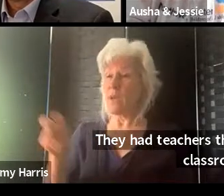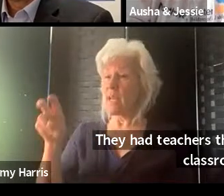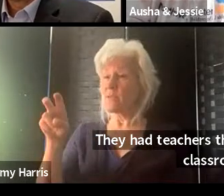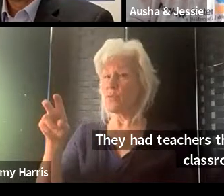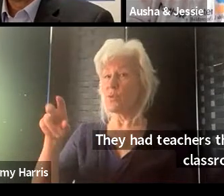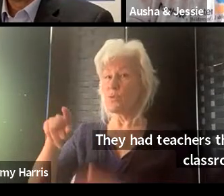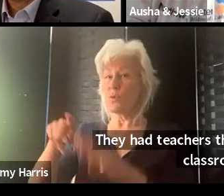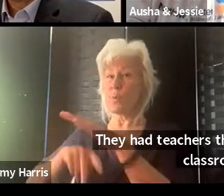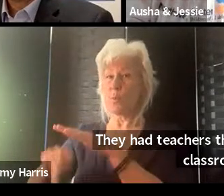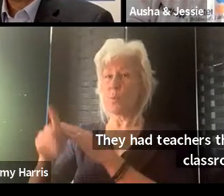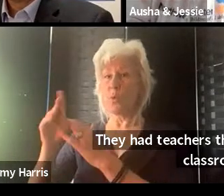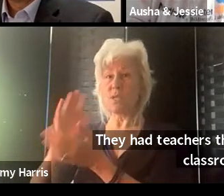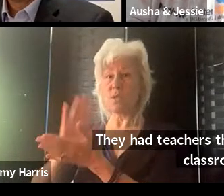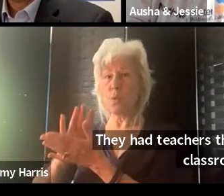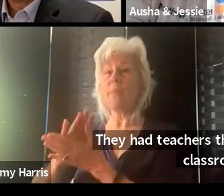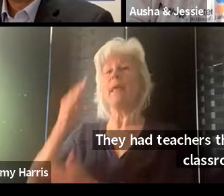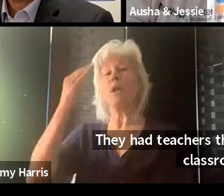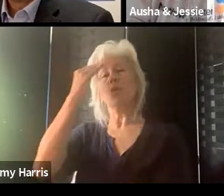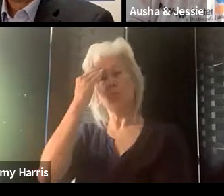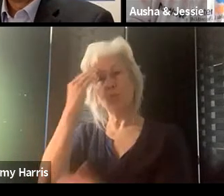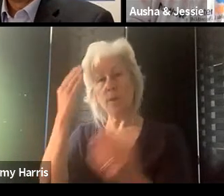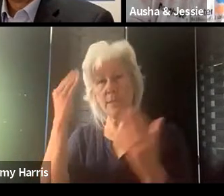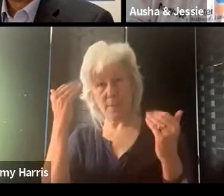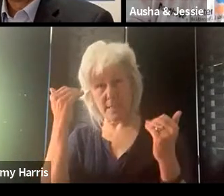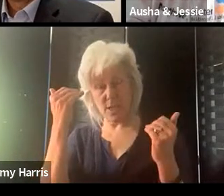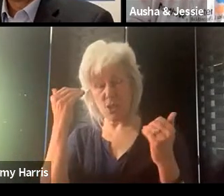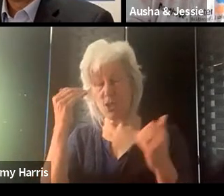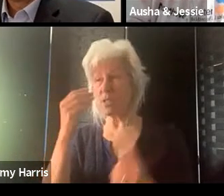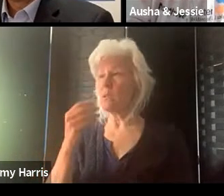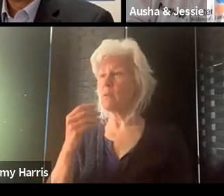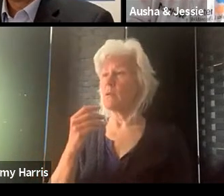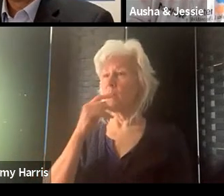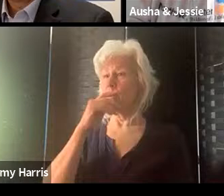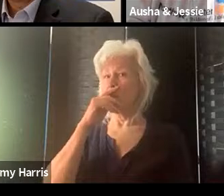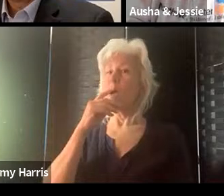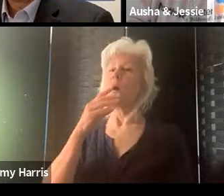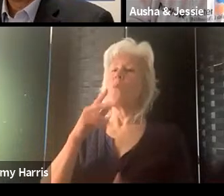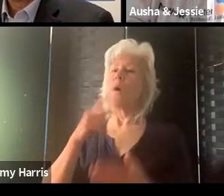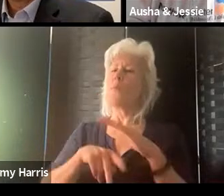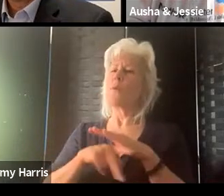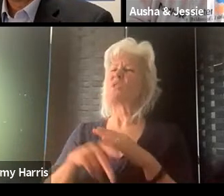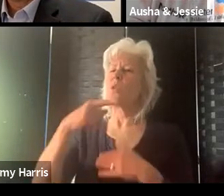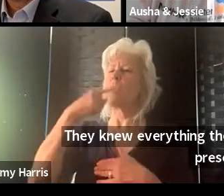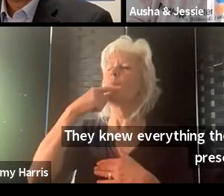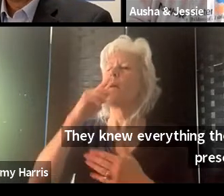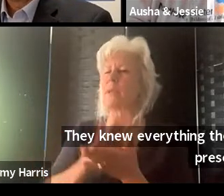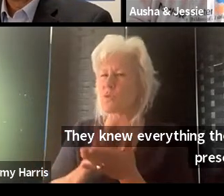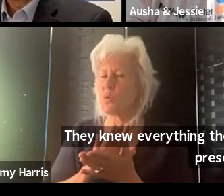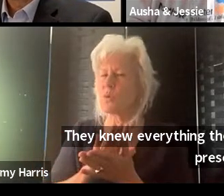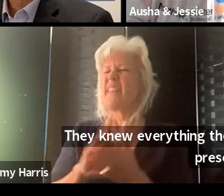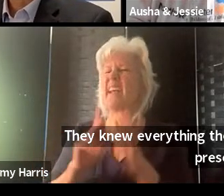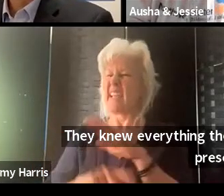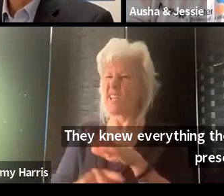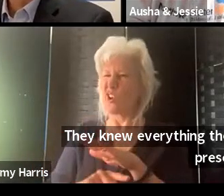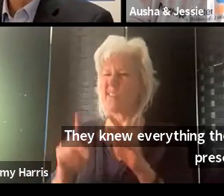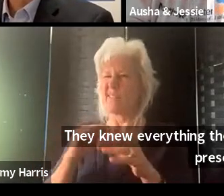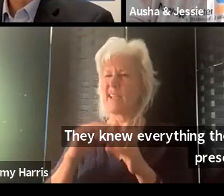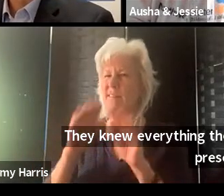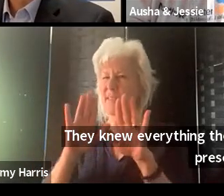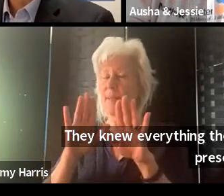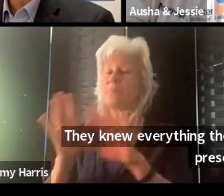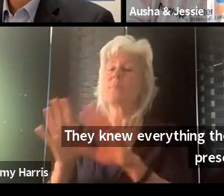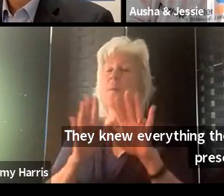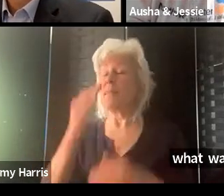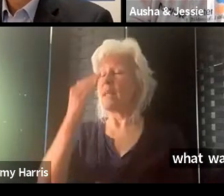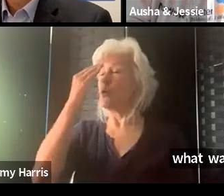both knew what was expected of them. They both knew, preschool and public school, that's what I meant. And then on to kindergarten. I mean, just they knew